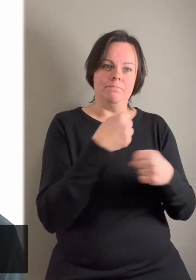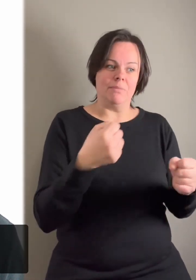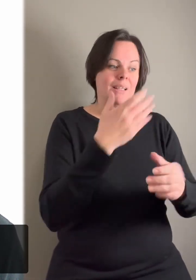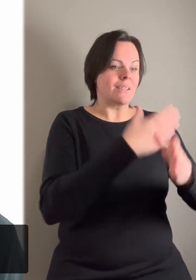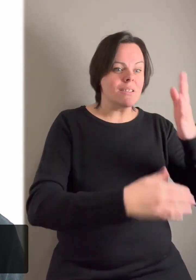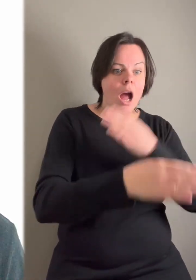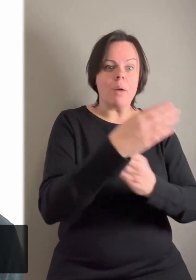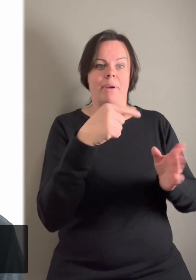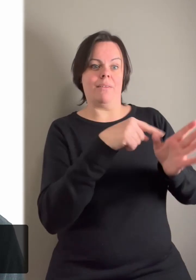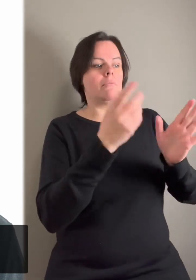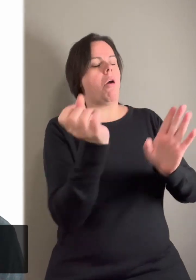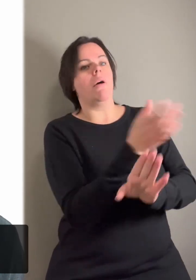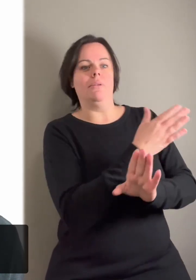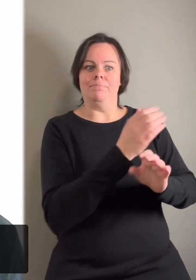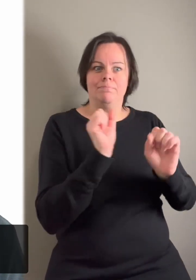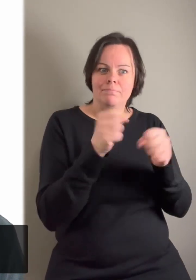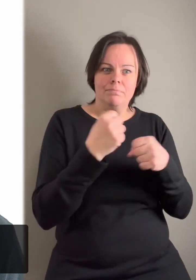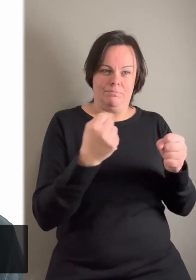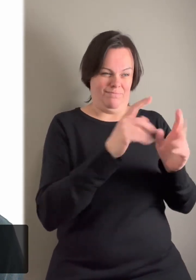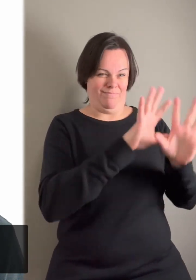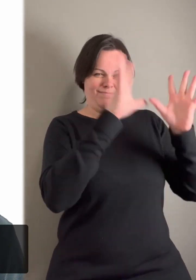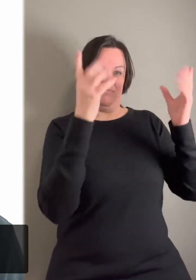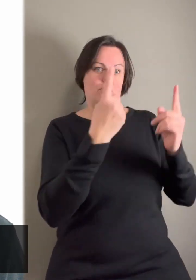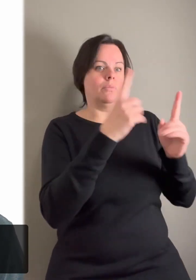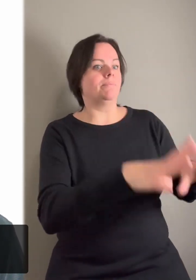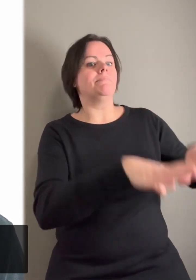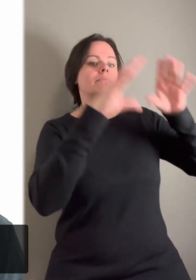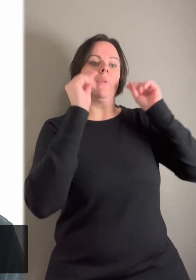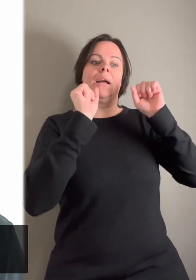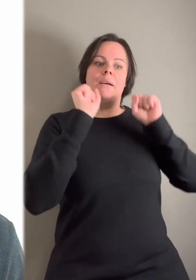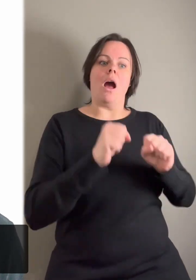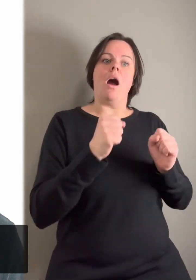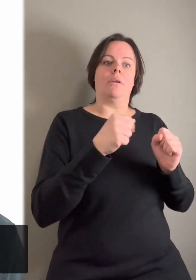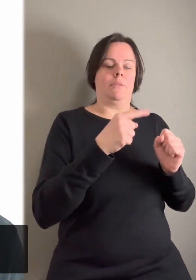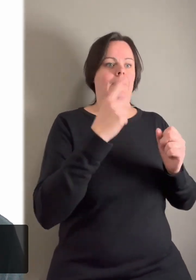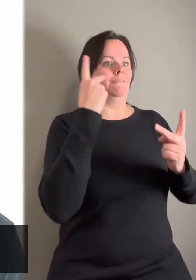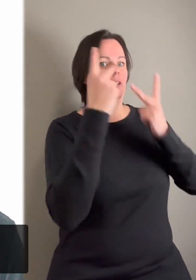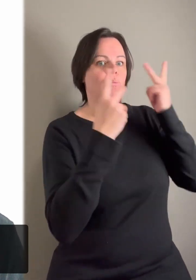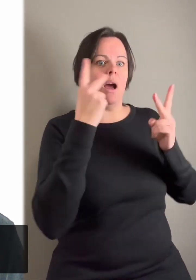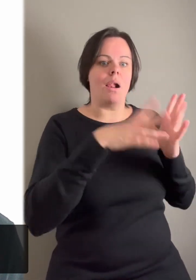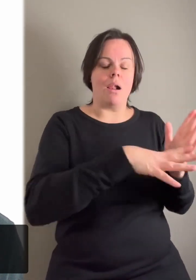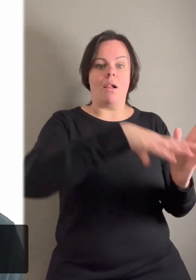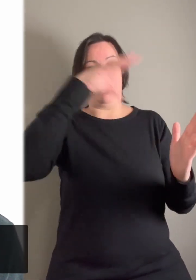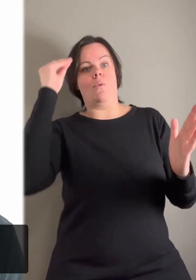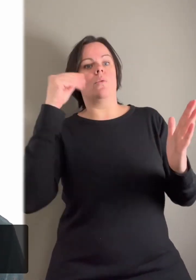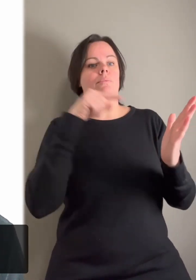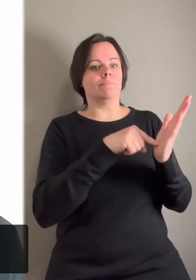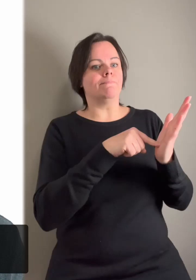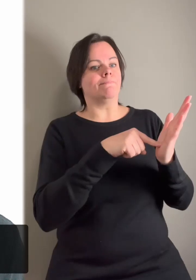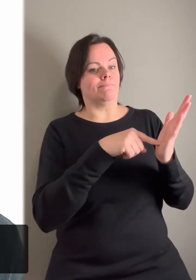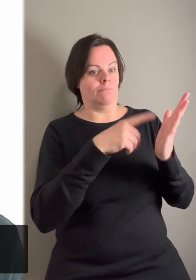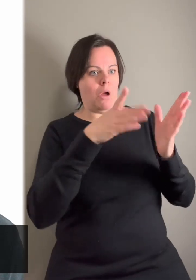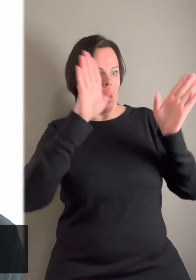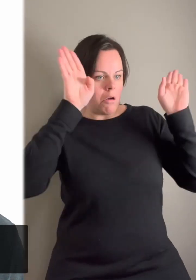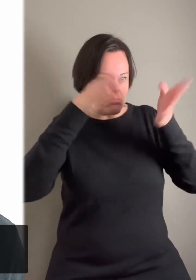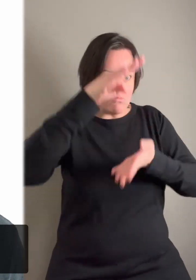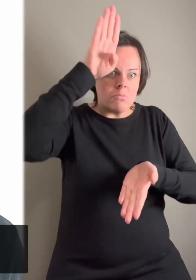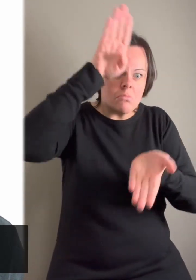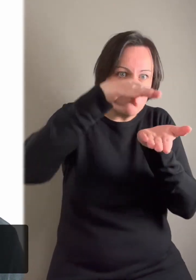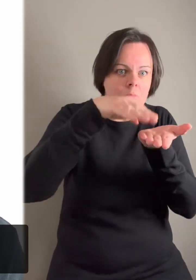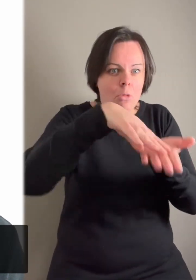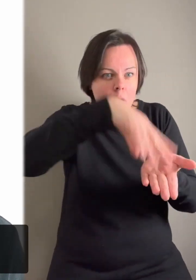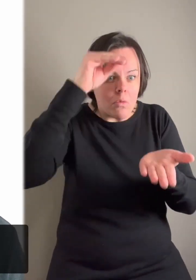and class, it's impossible to separate disability. Visual learning is just one of the ways we